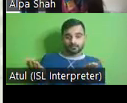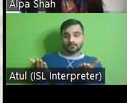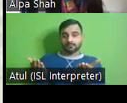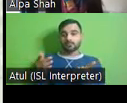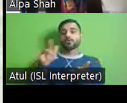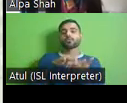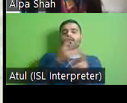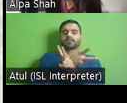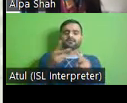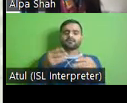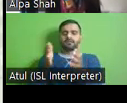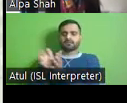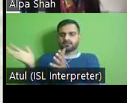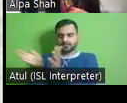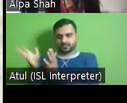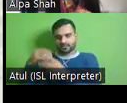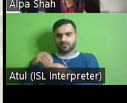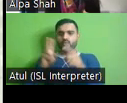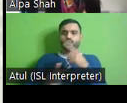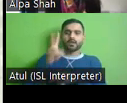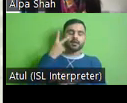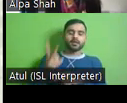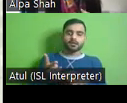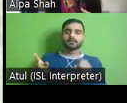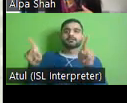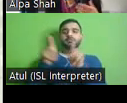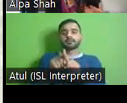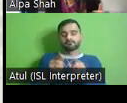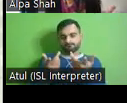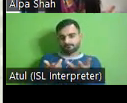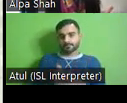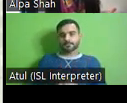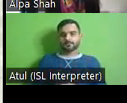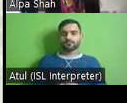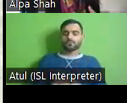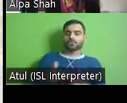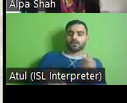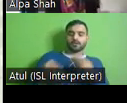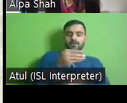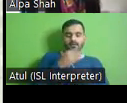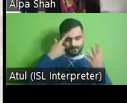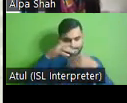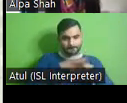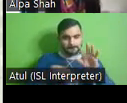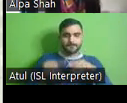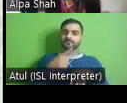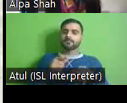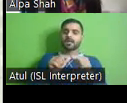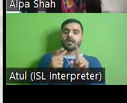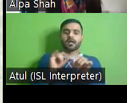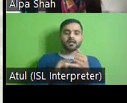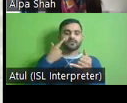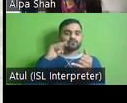of community-based egalitarian values in which a significant economic stratification between Adivasis is